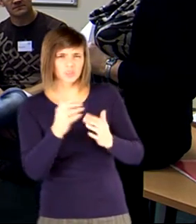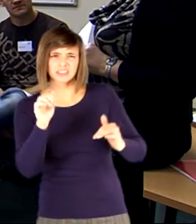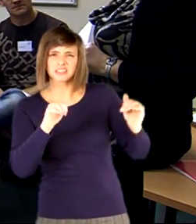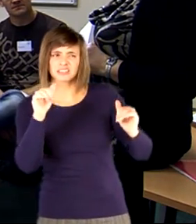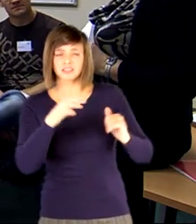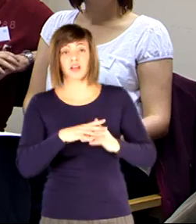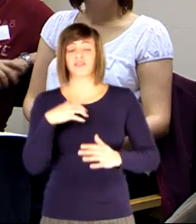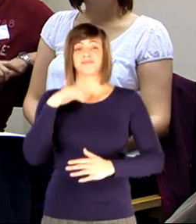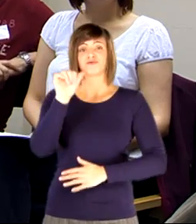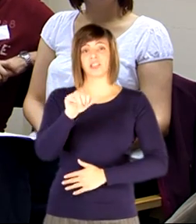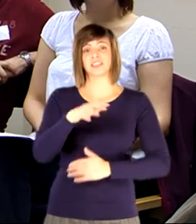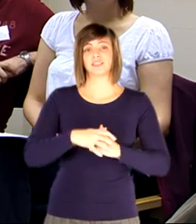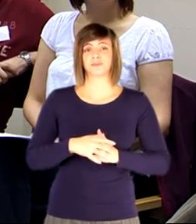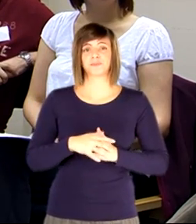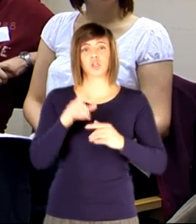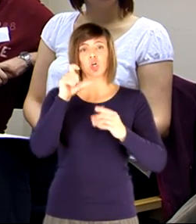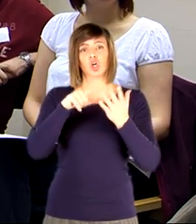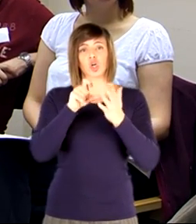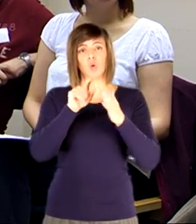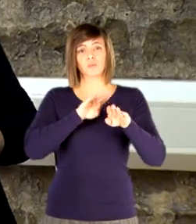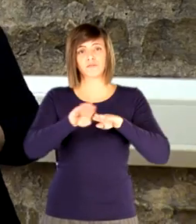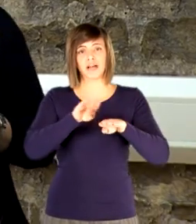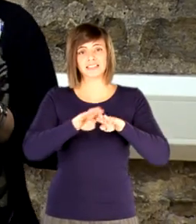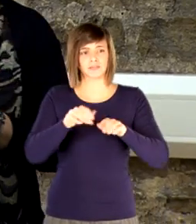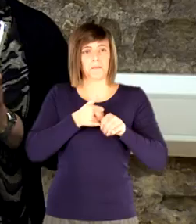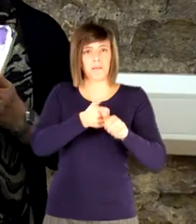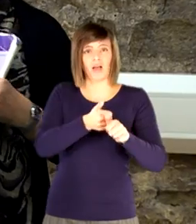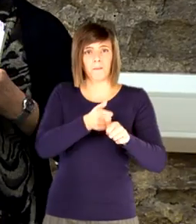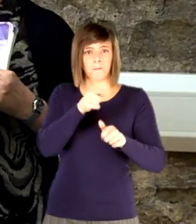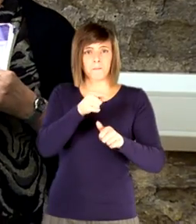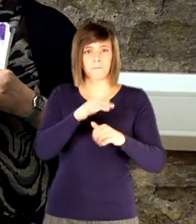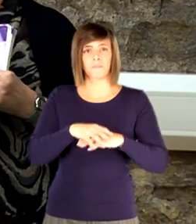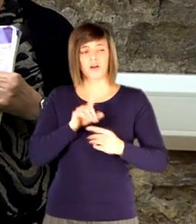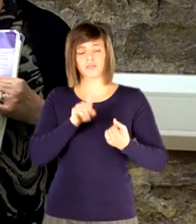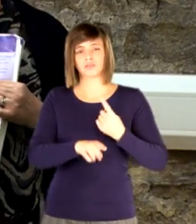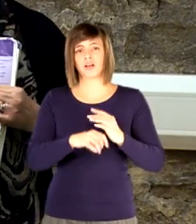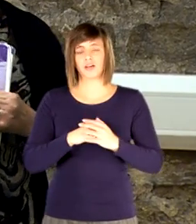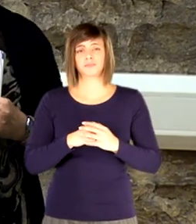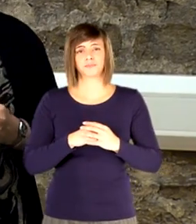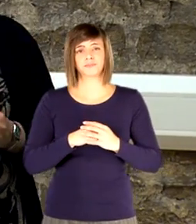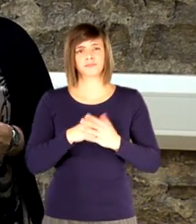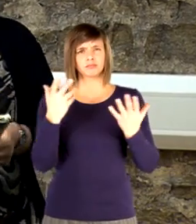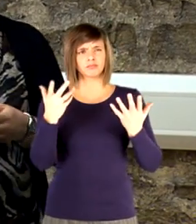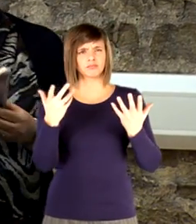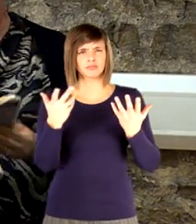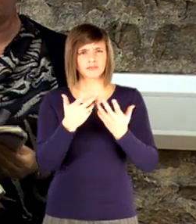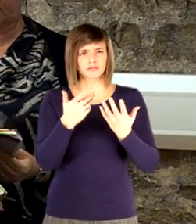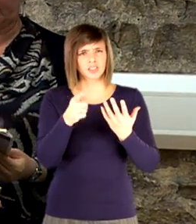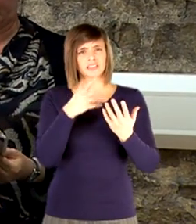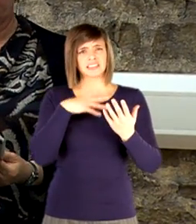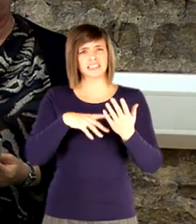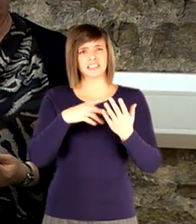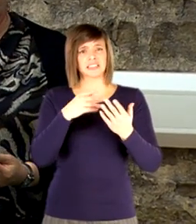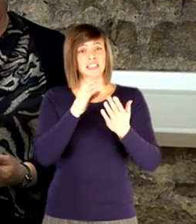True. Absolutely right. Code of practice backs up that answer, and you'd look